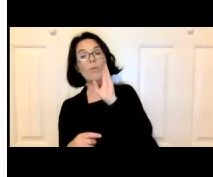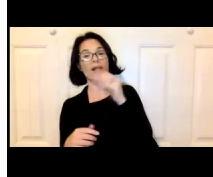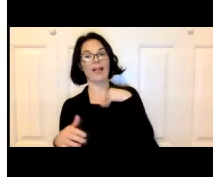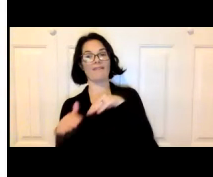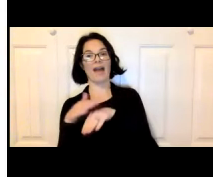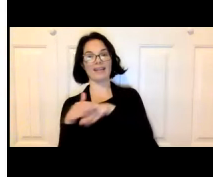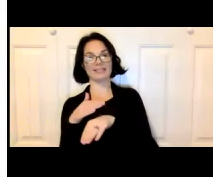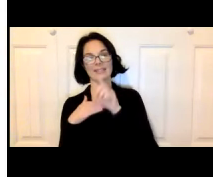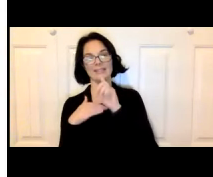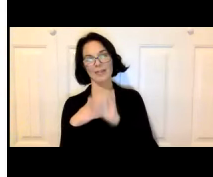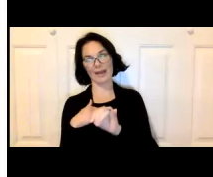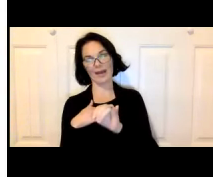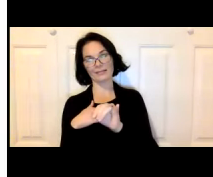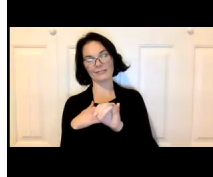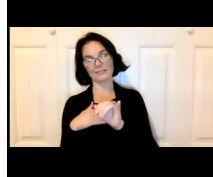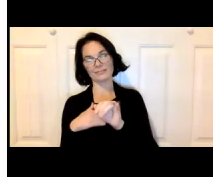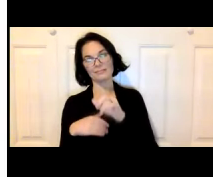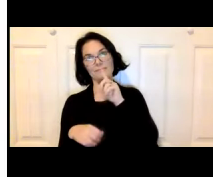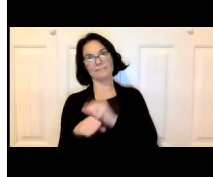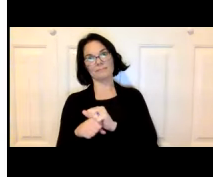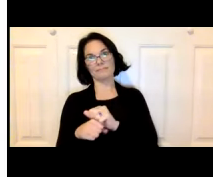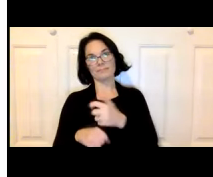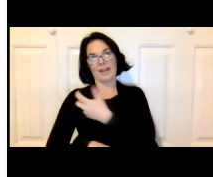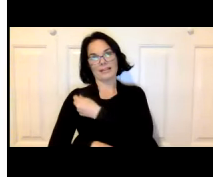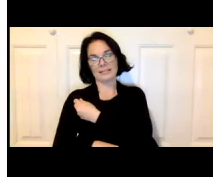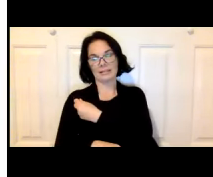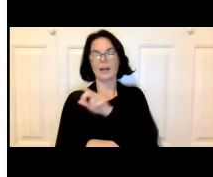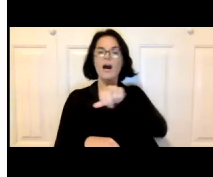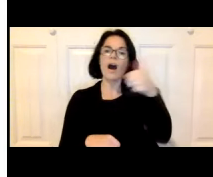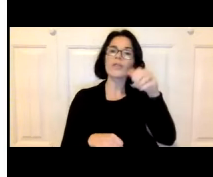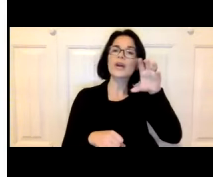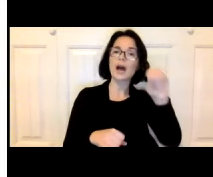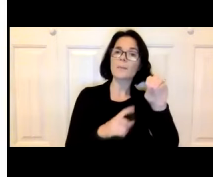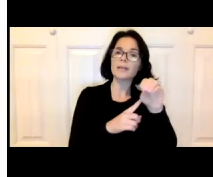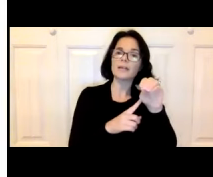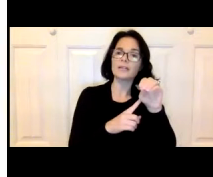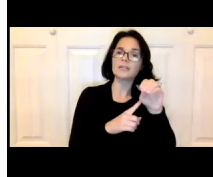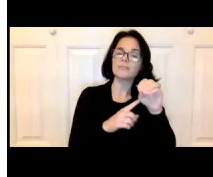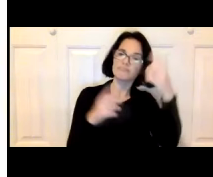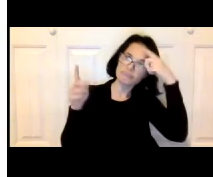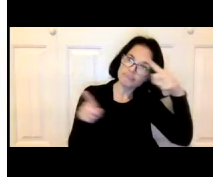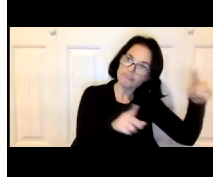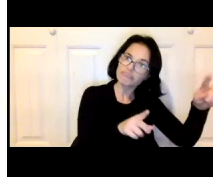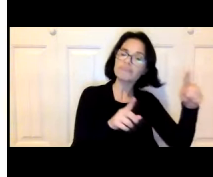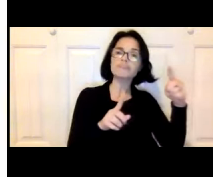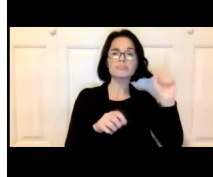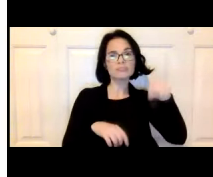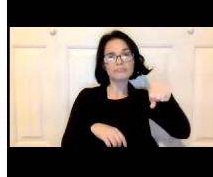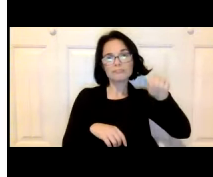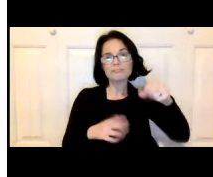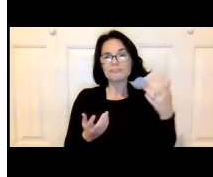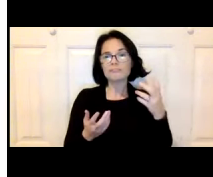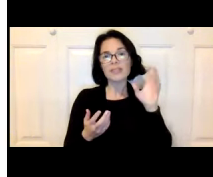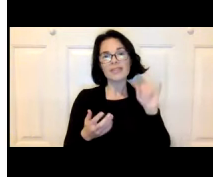And the other pharmaceutical companies are following suit and coming out and making statements about the availability of their